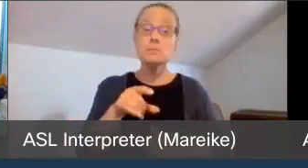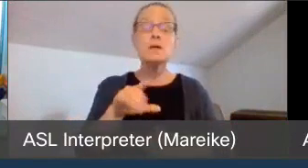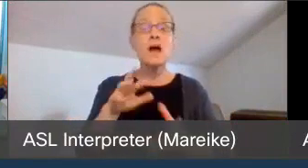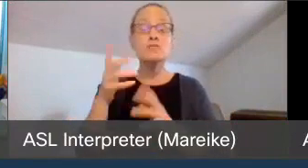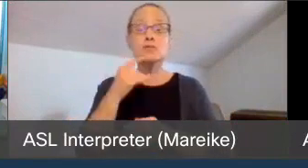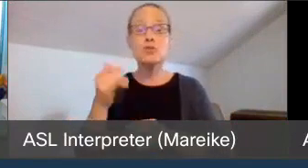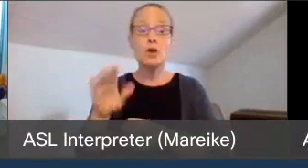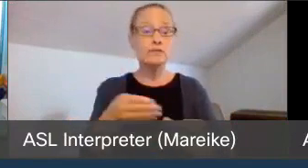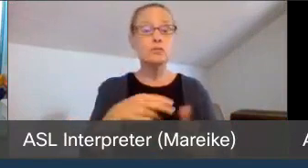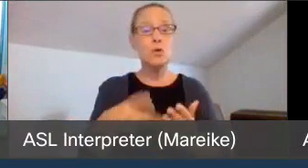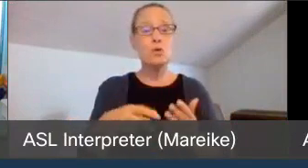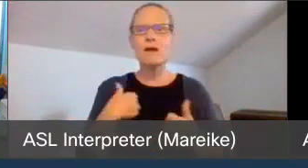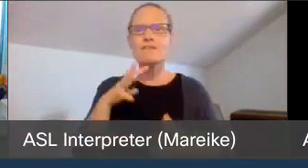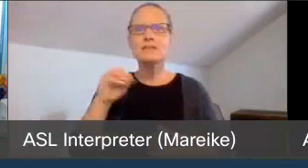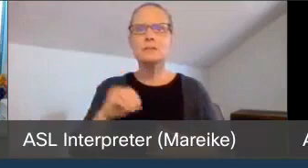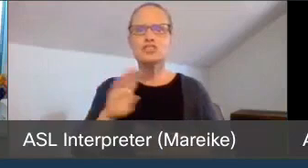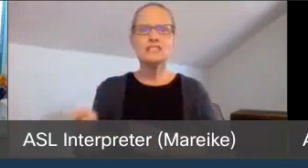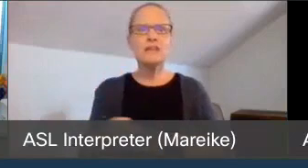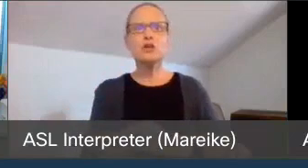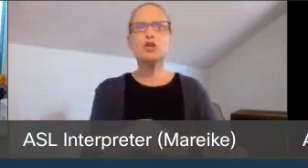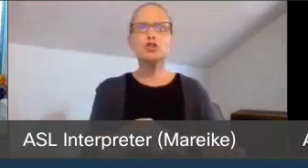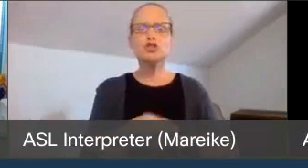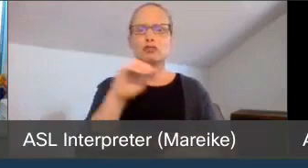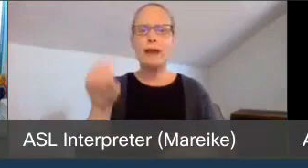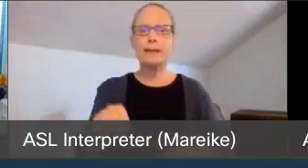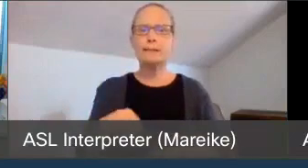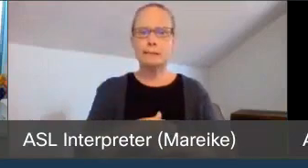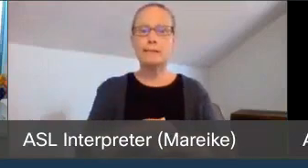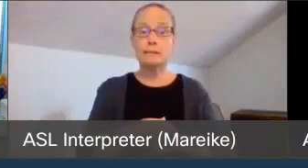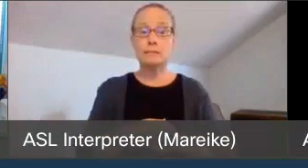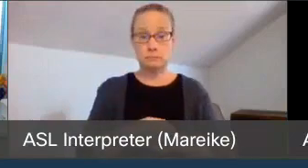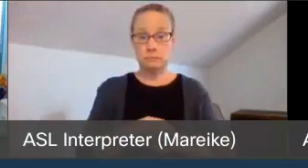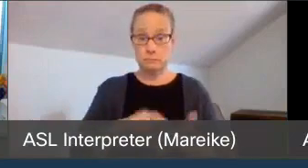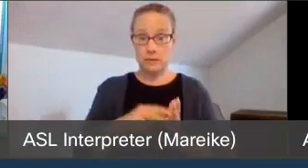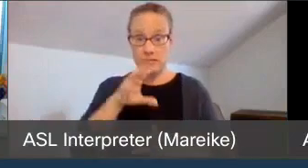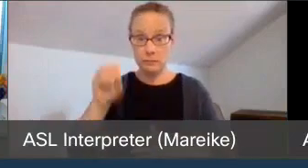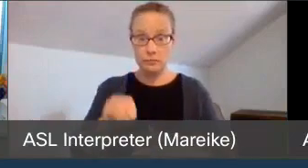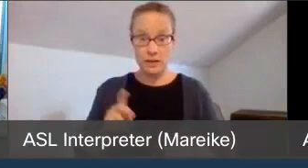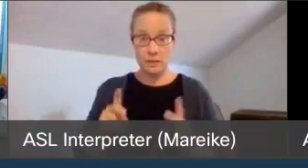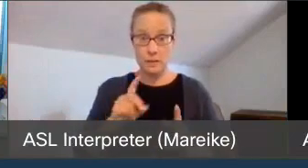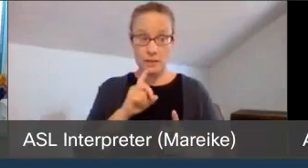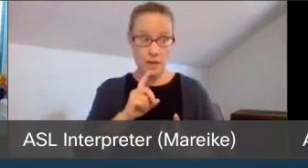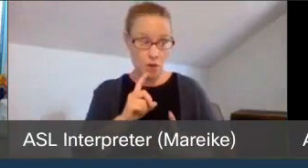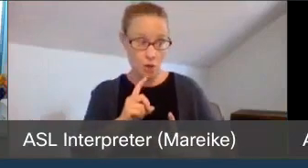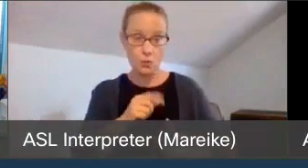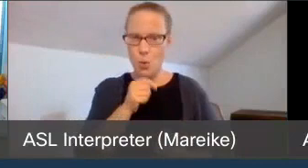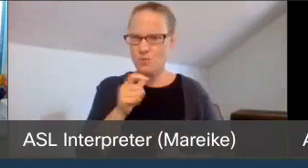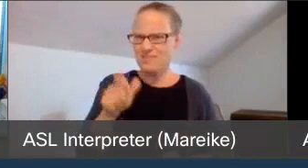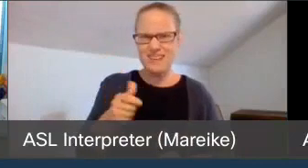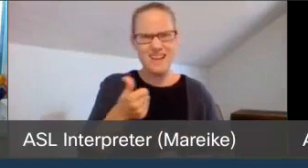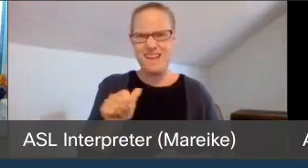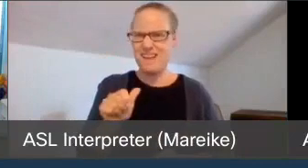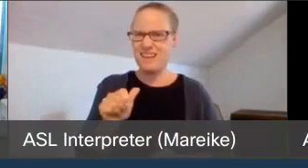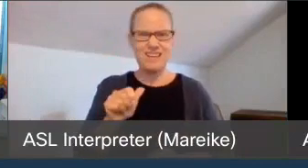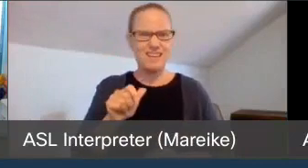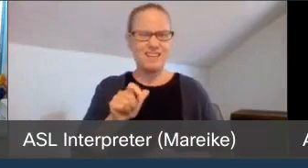has a 50% diversion rate. That means that 50% of the people that they're able to talk to don't need any sort